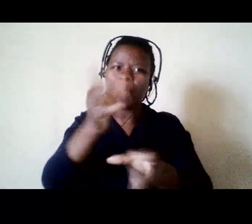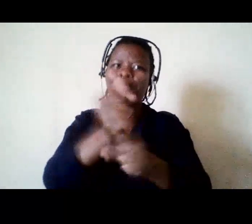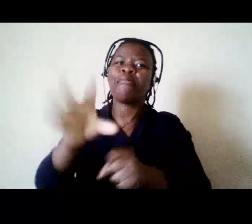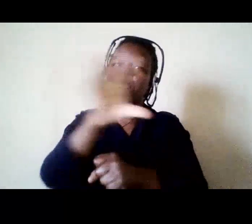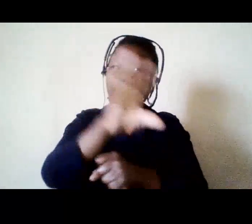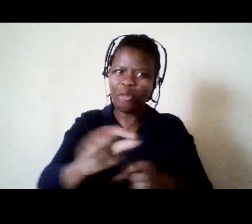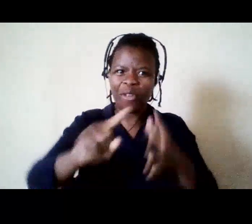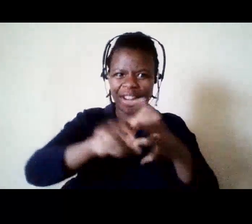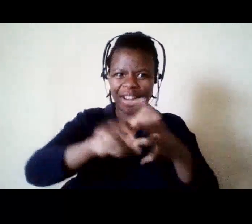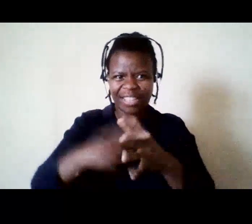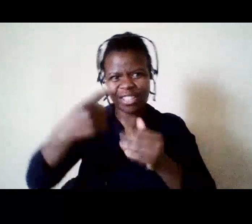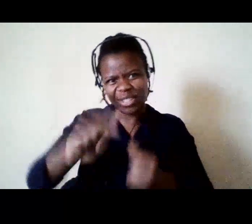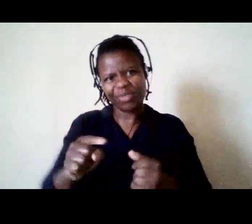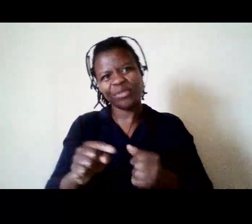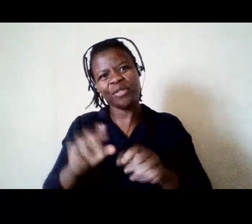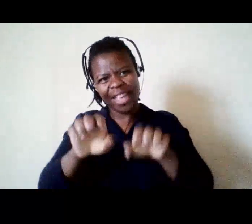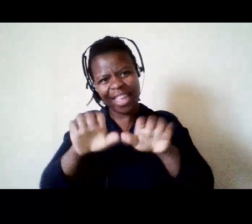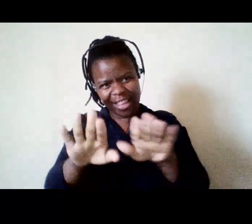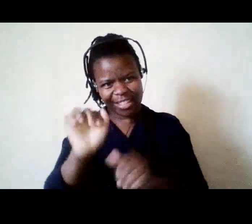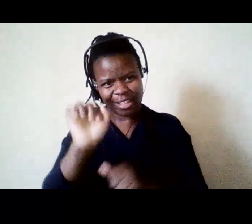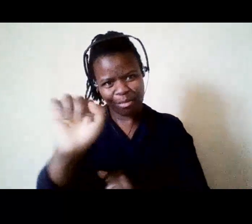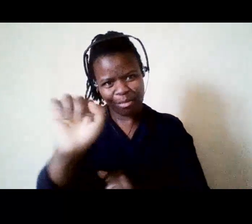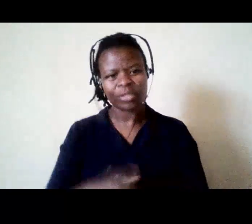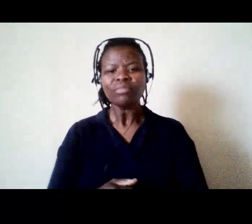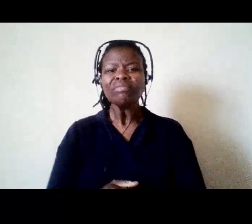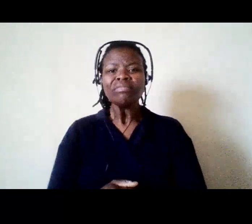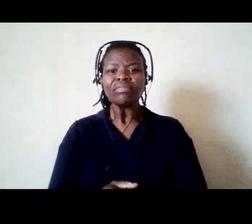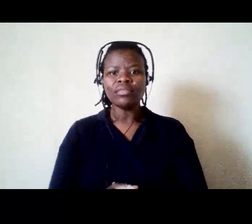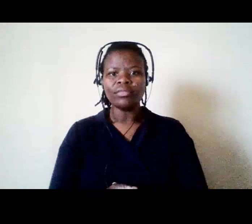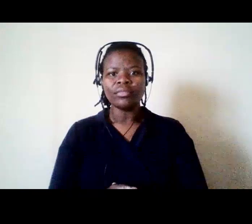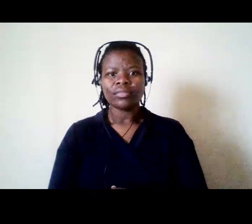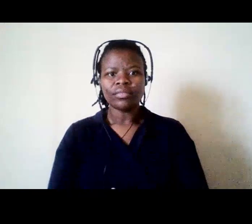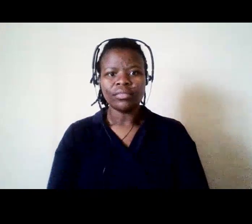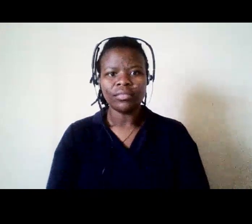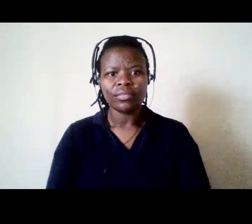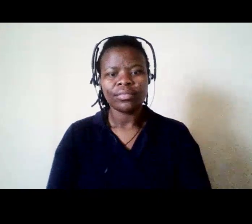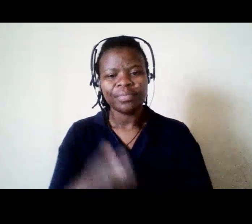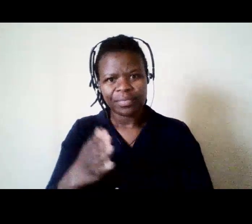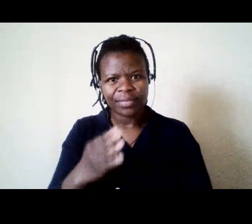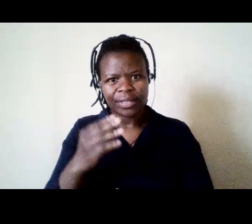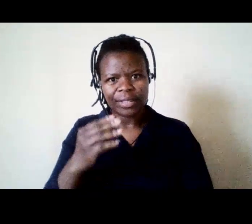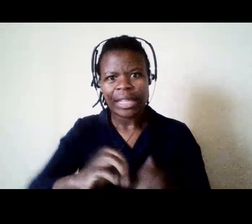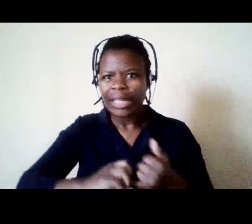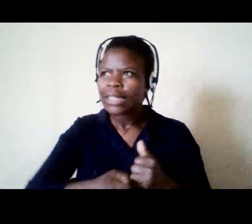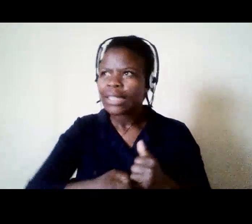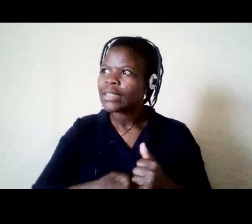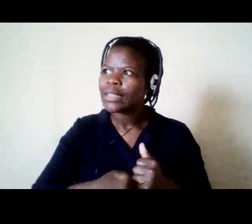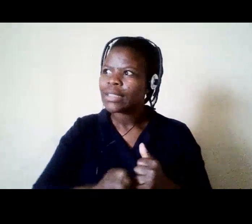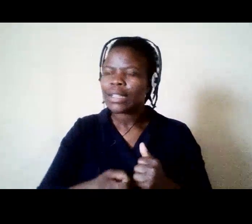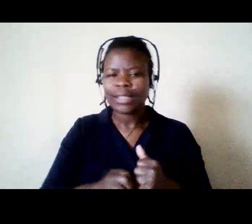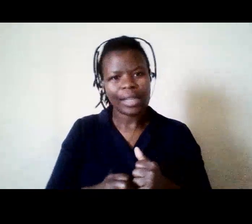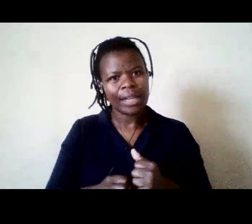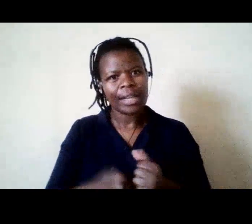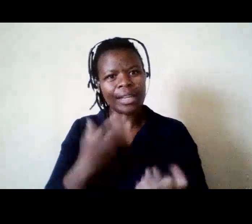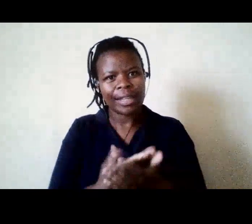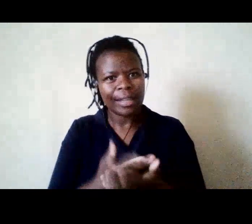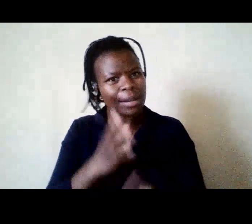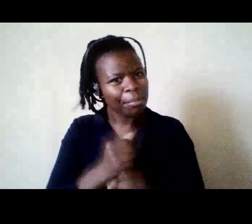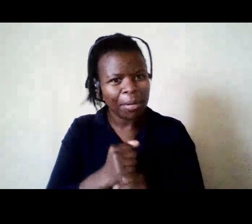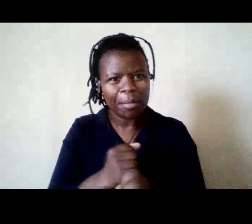exam. I was trying to fish out the answer without Dr. Ikeri in my I know them. They're very tricky, Chantal and my parents.